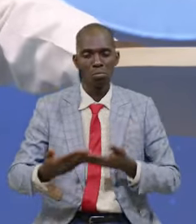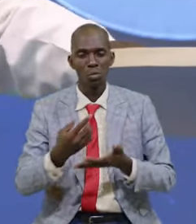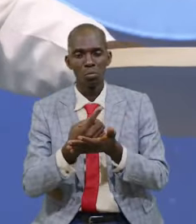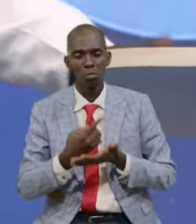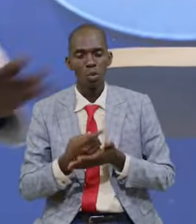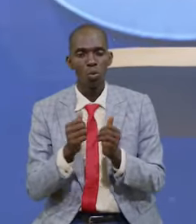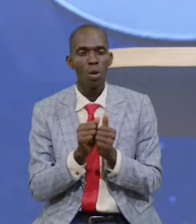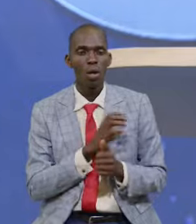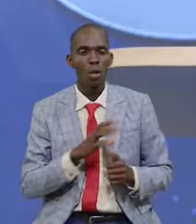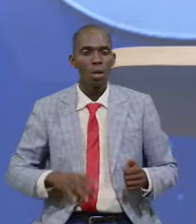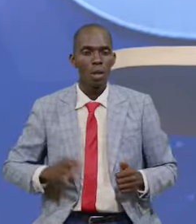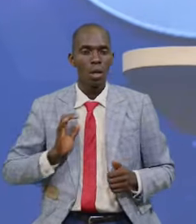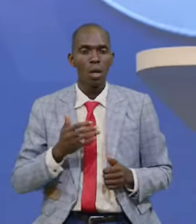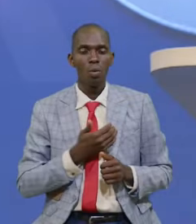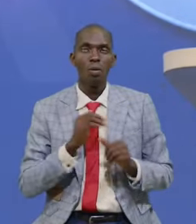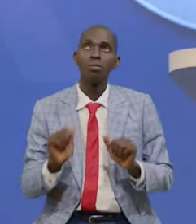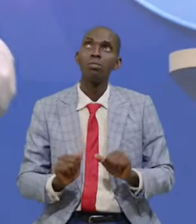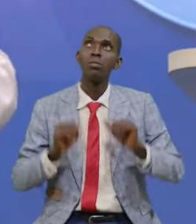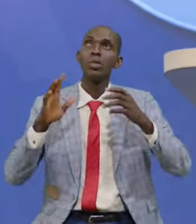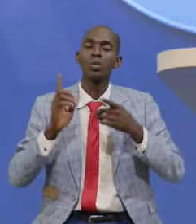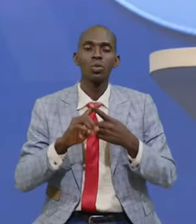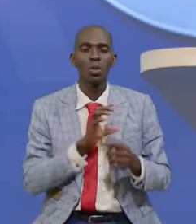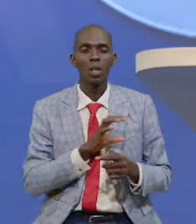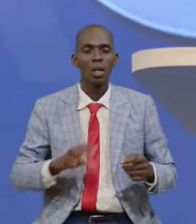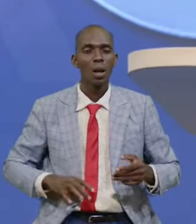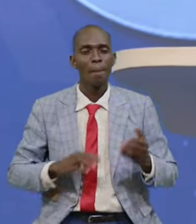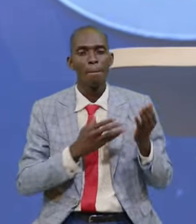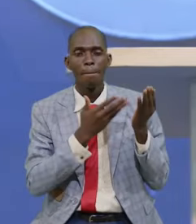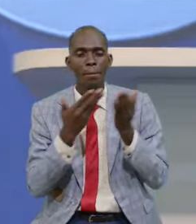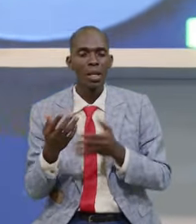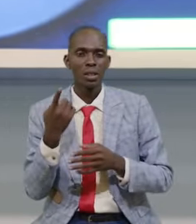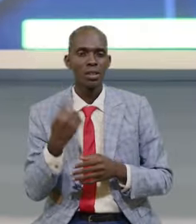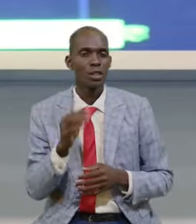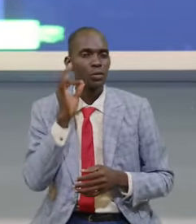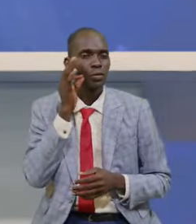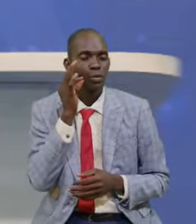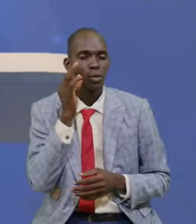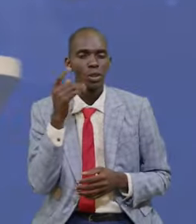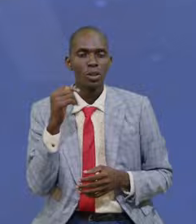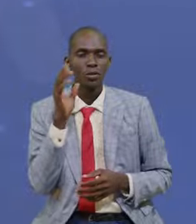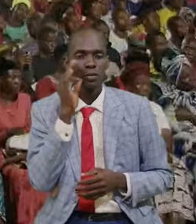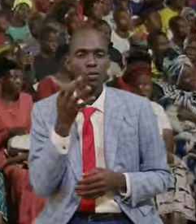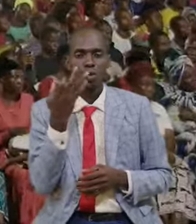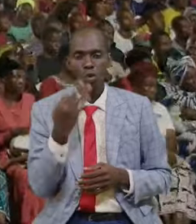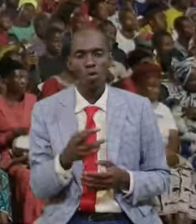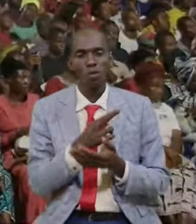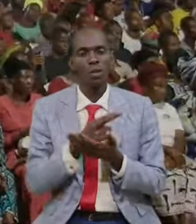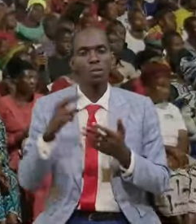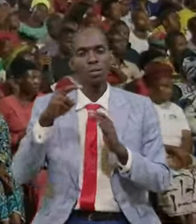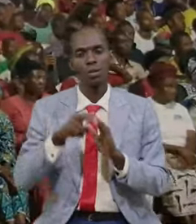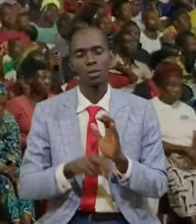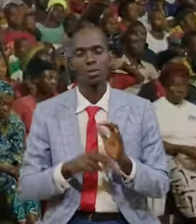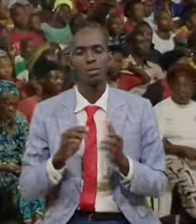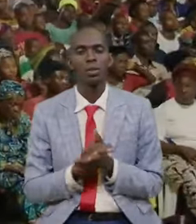commitment to Christ brings the fruit of righteousness. There'll be